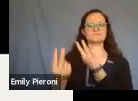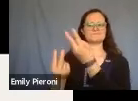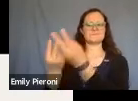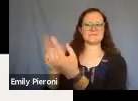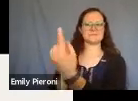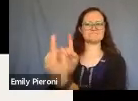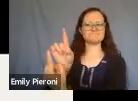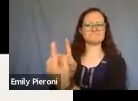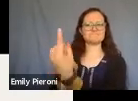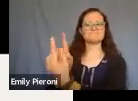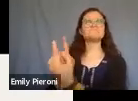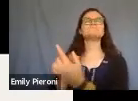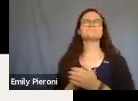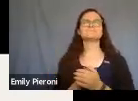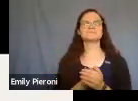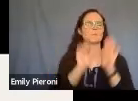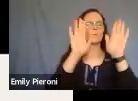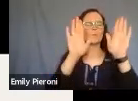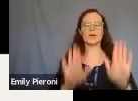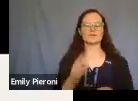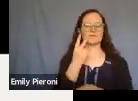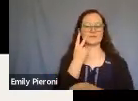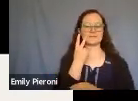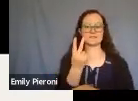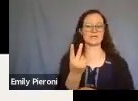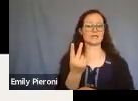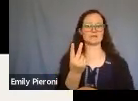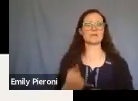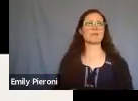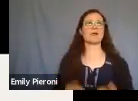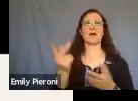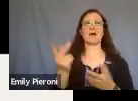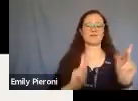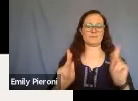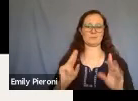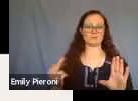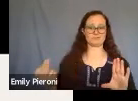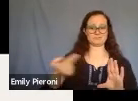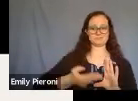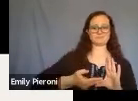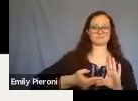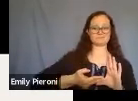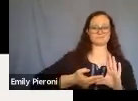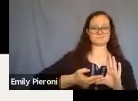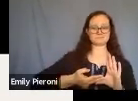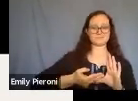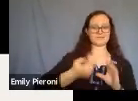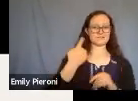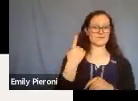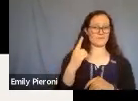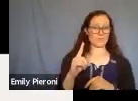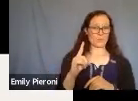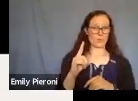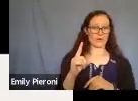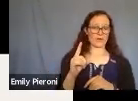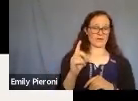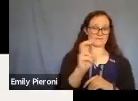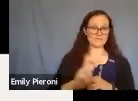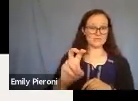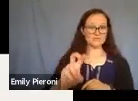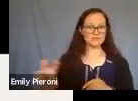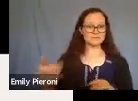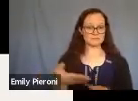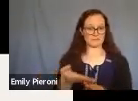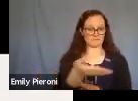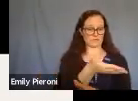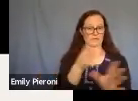But it's really great to see the turnout for this. Typically for our pre-conference field trips, we'll get